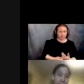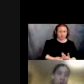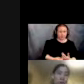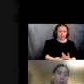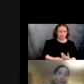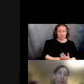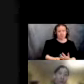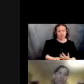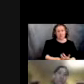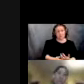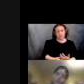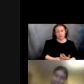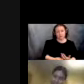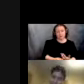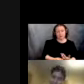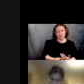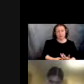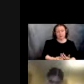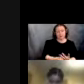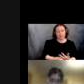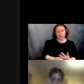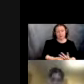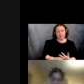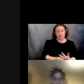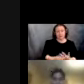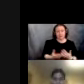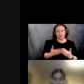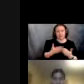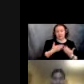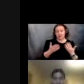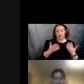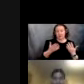So despite, again, all of this